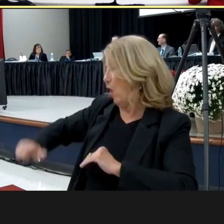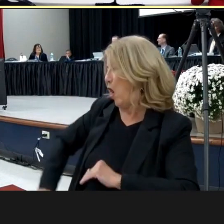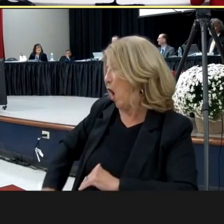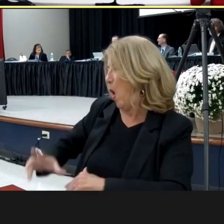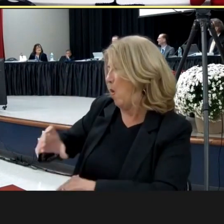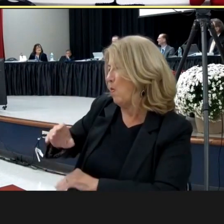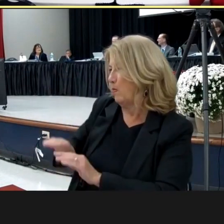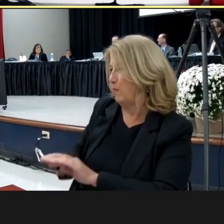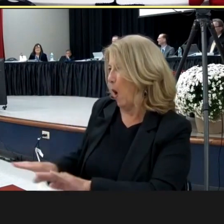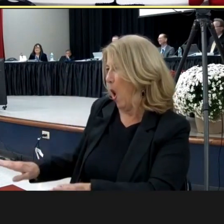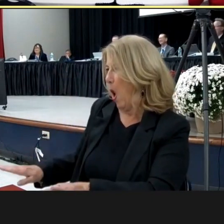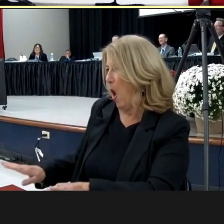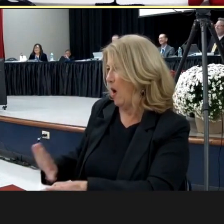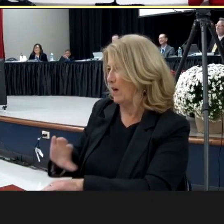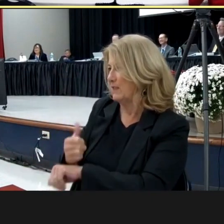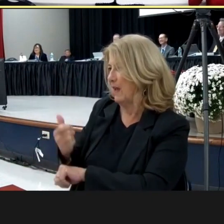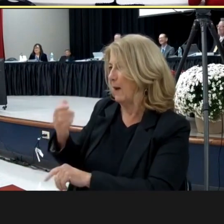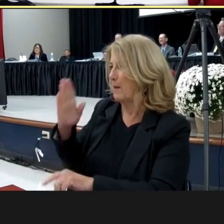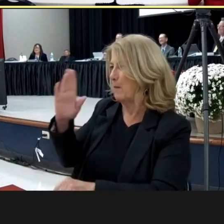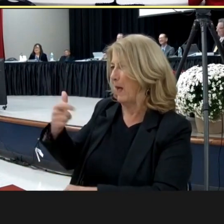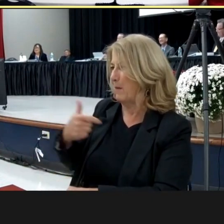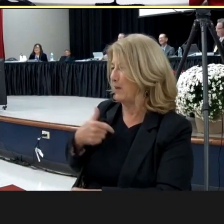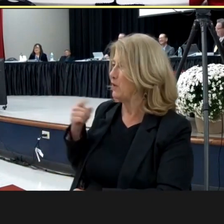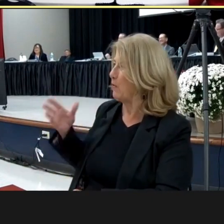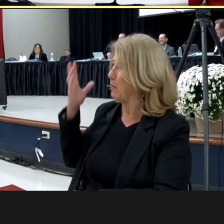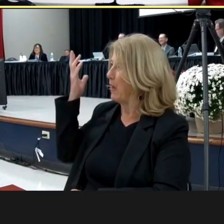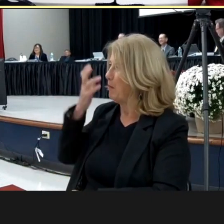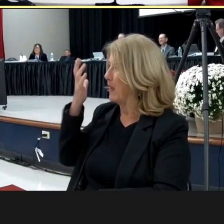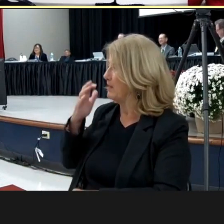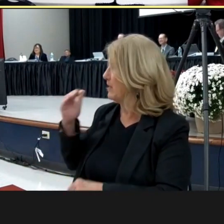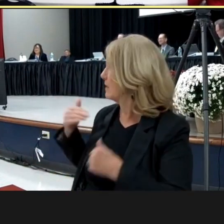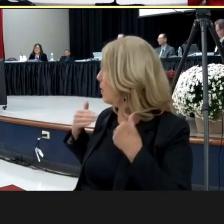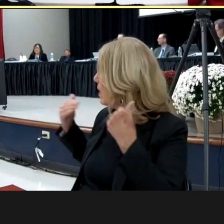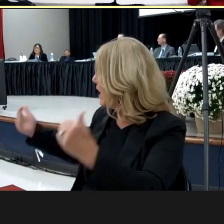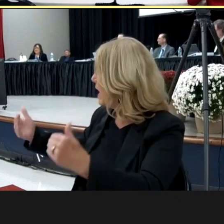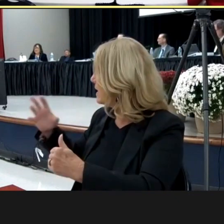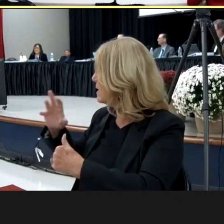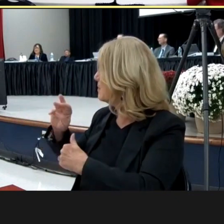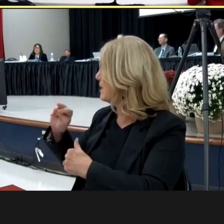gonna do amazing. And take it away, Michelle.